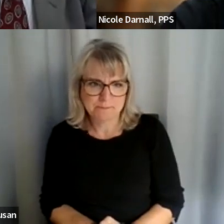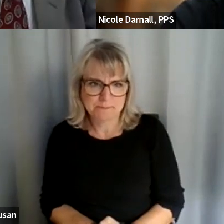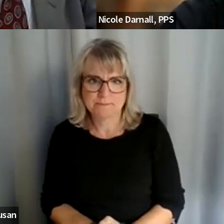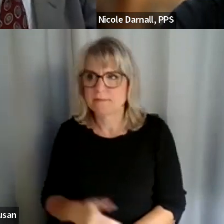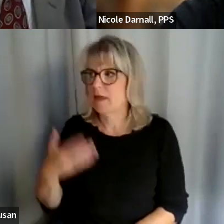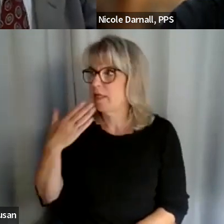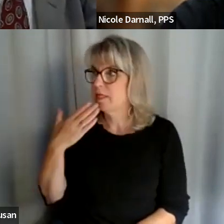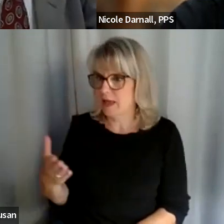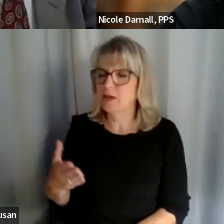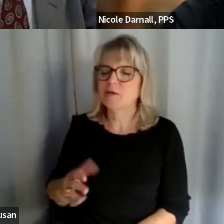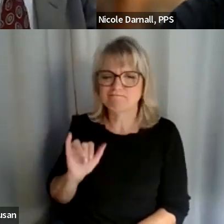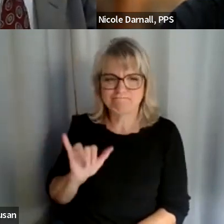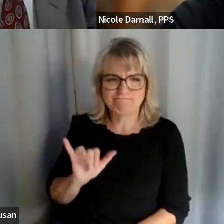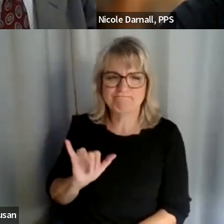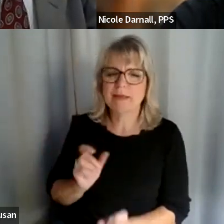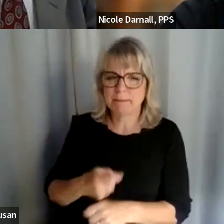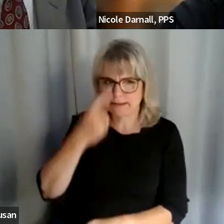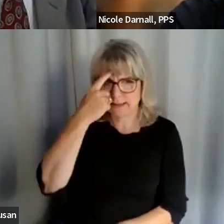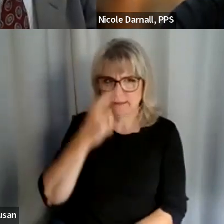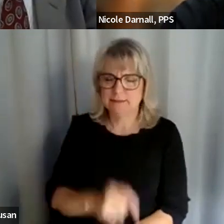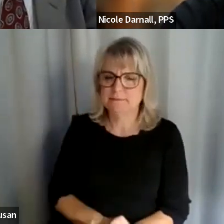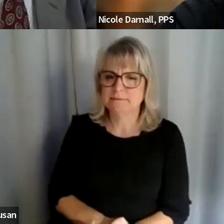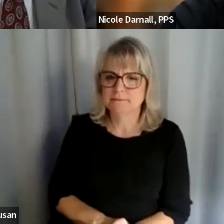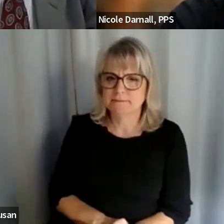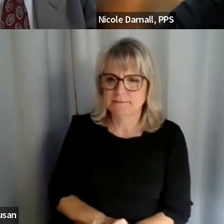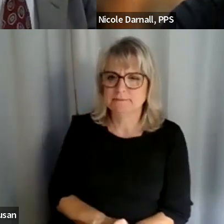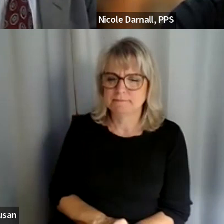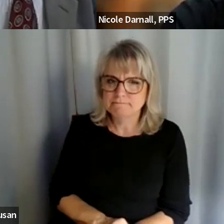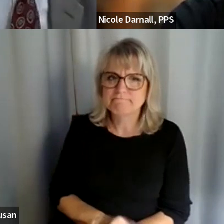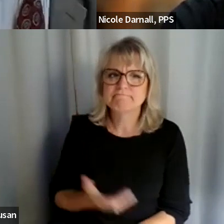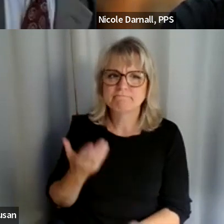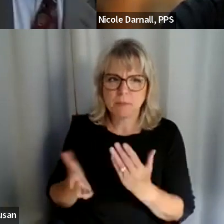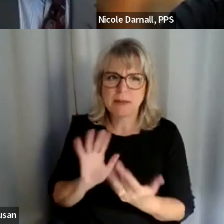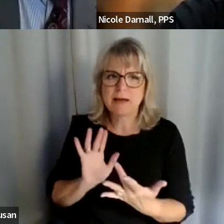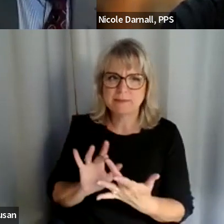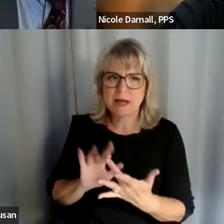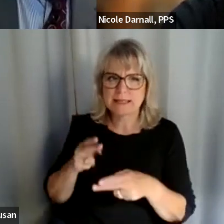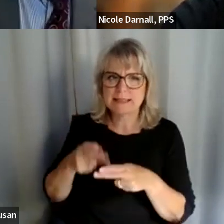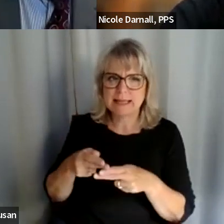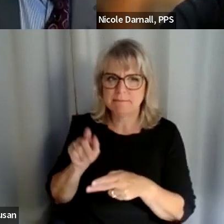Thank you. I think that makes sense. I think we might be we might have some contacts at NASPO.